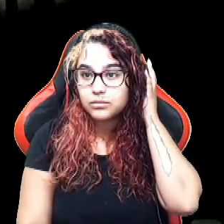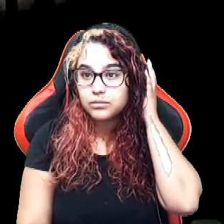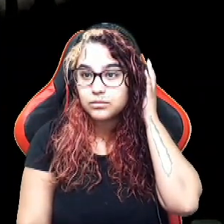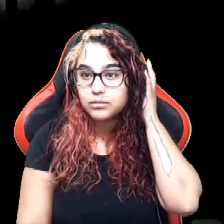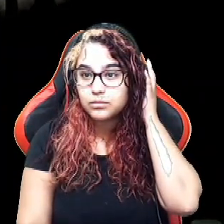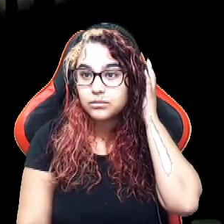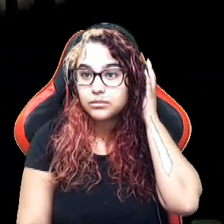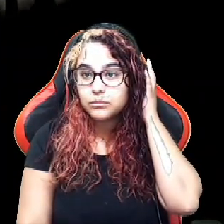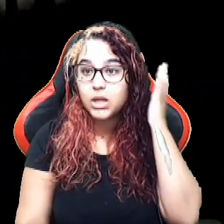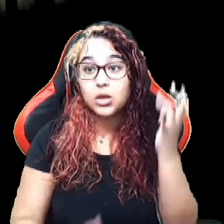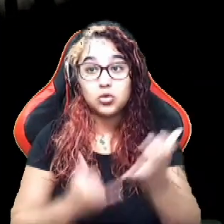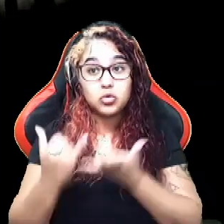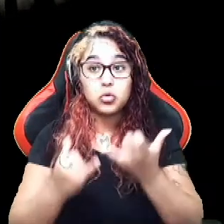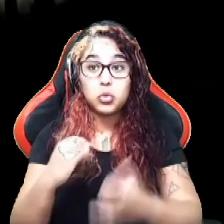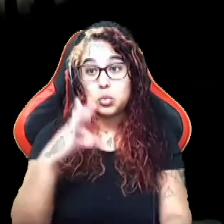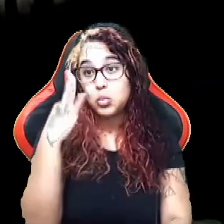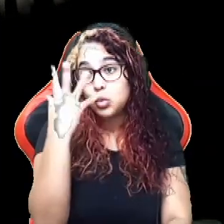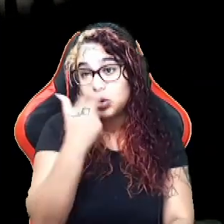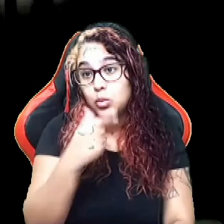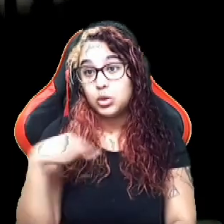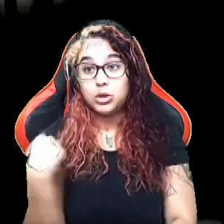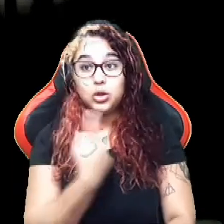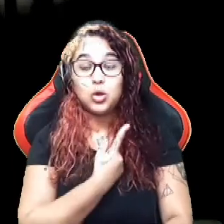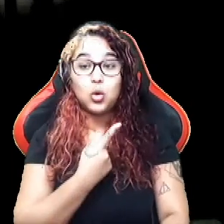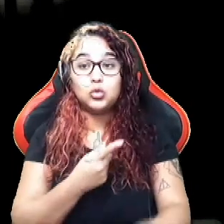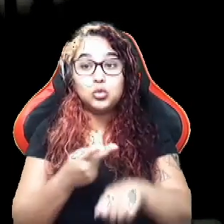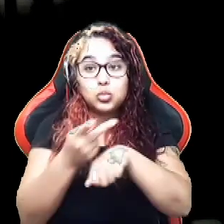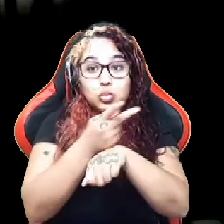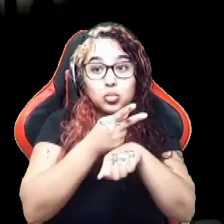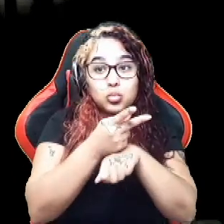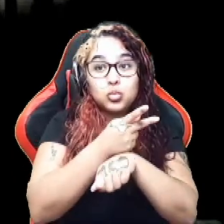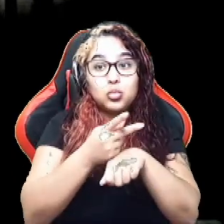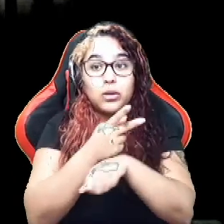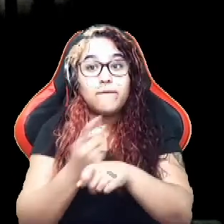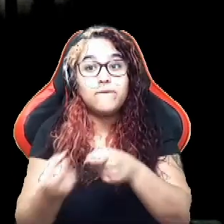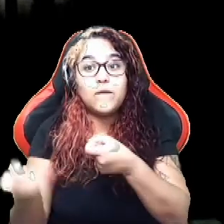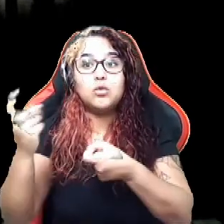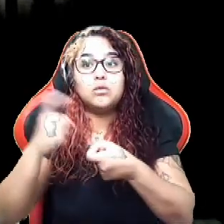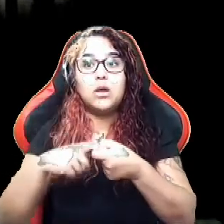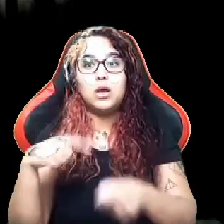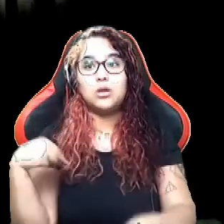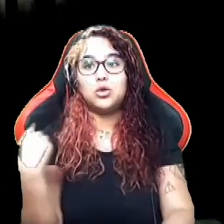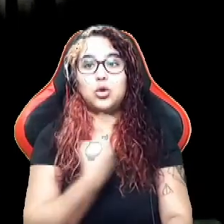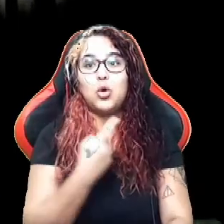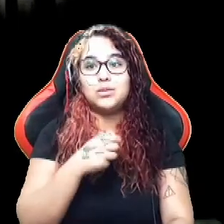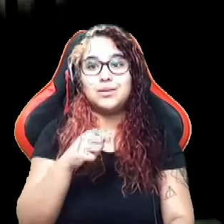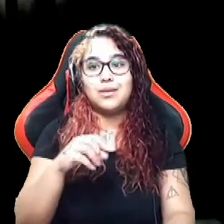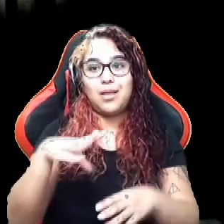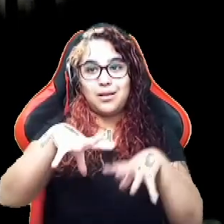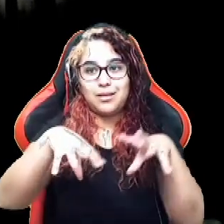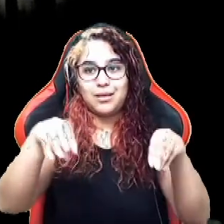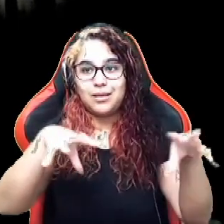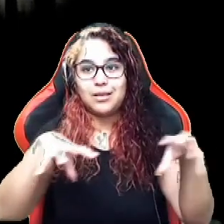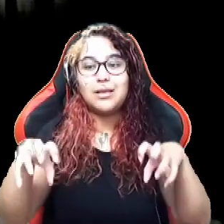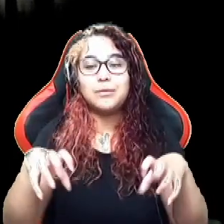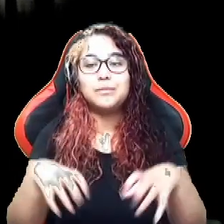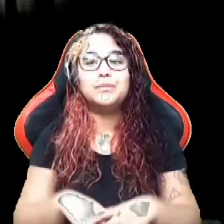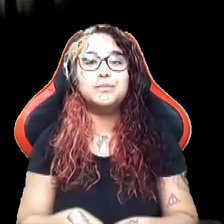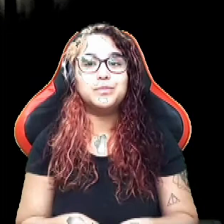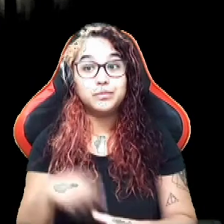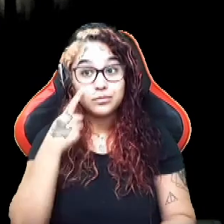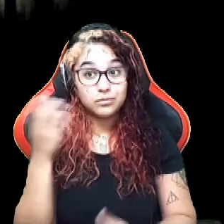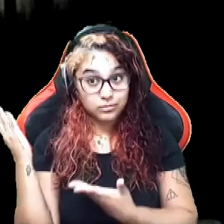to show you a bit of it. Garden Story, a beautiful game where we try to unify our island and build our own